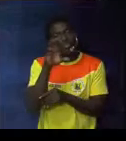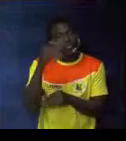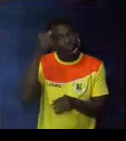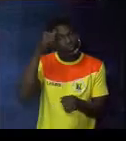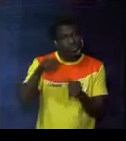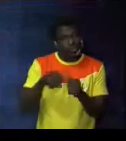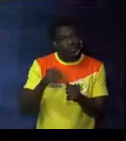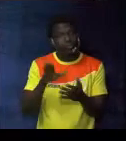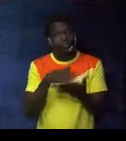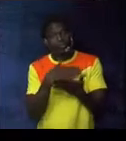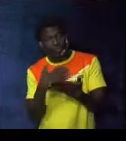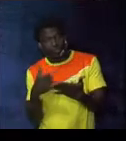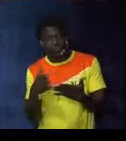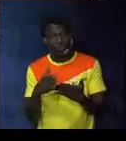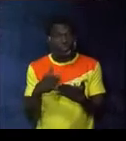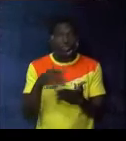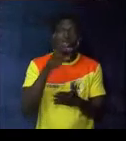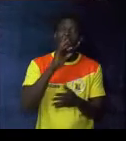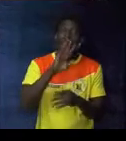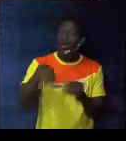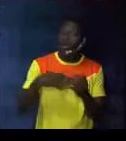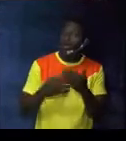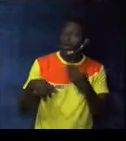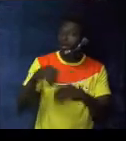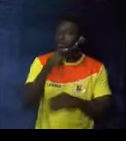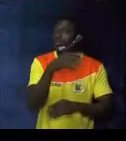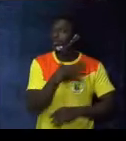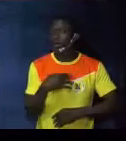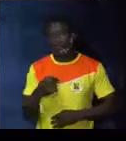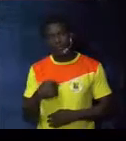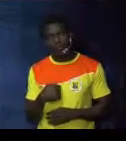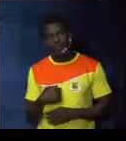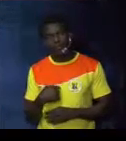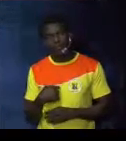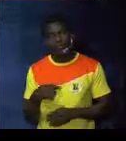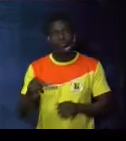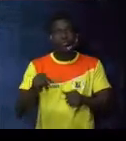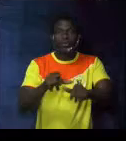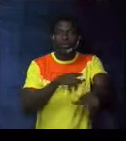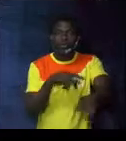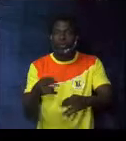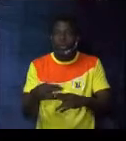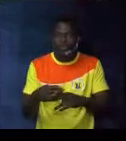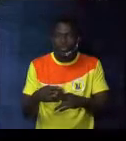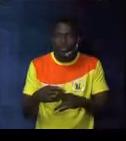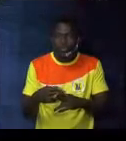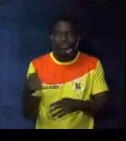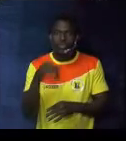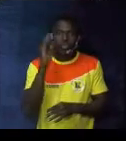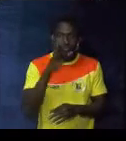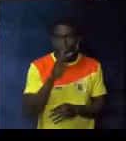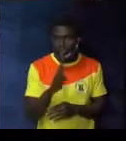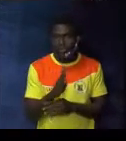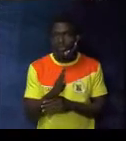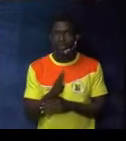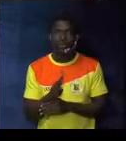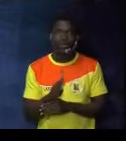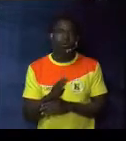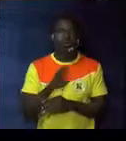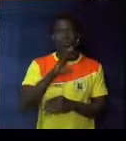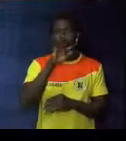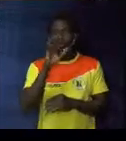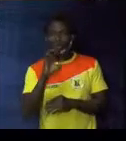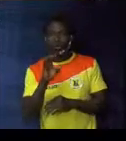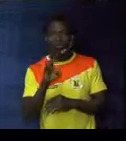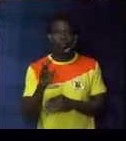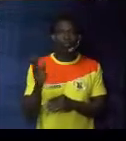Now, remember lines? The song about lines? Lines all around you and me. Long or short or thick or thin they'll